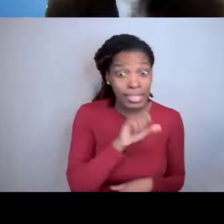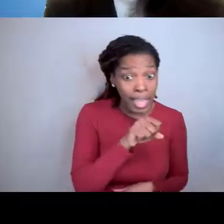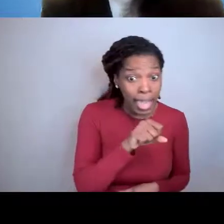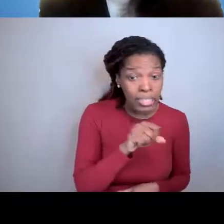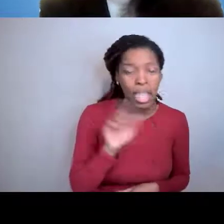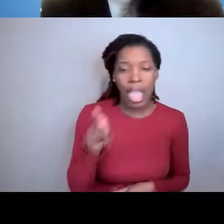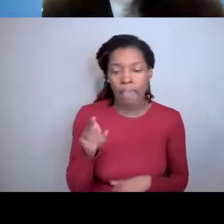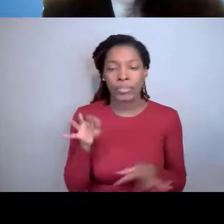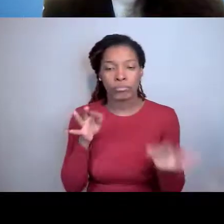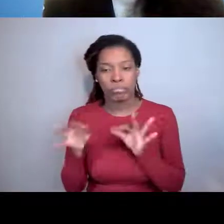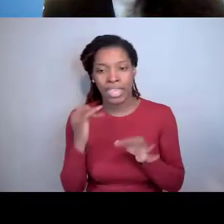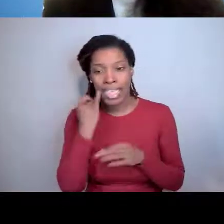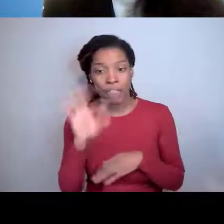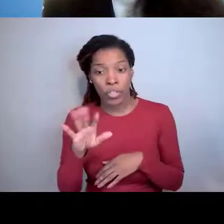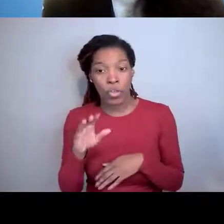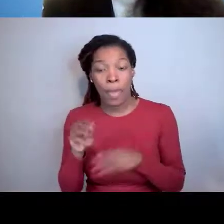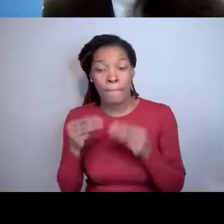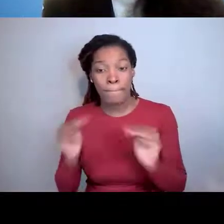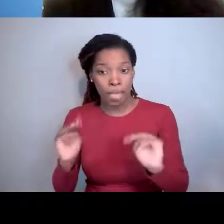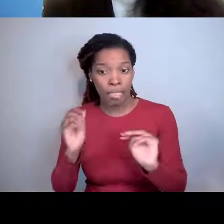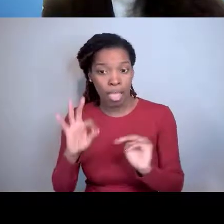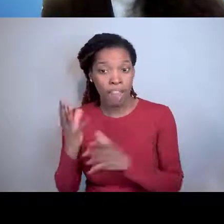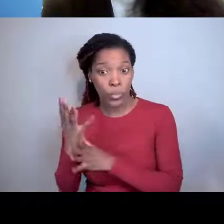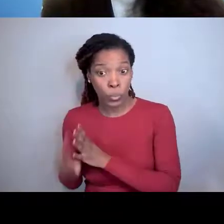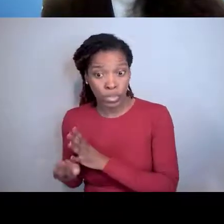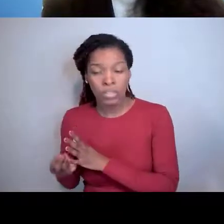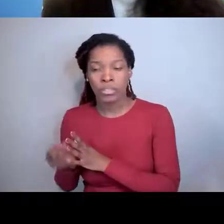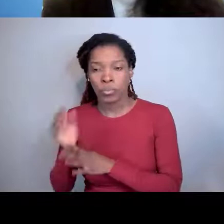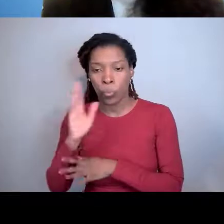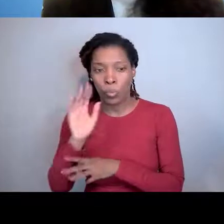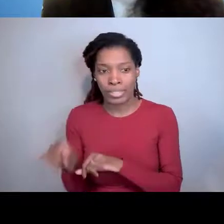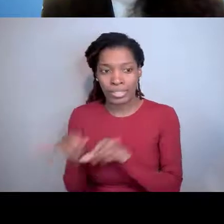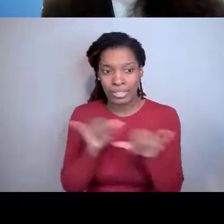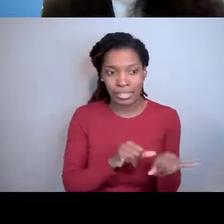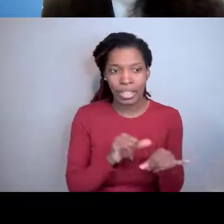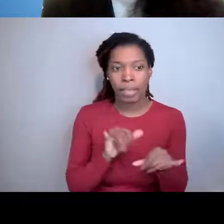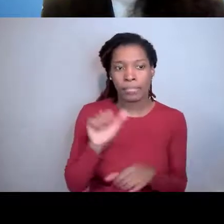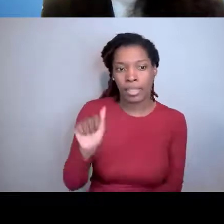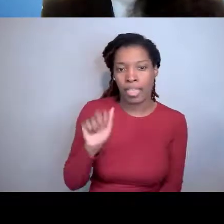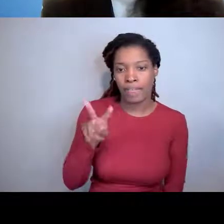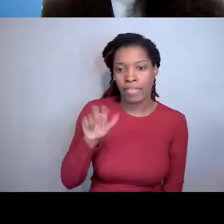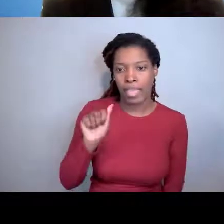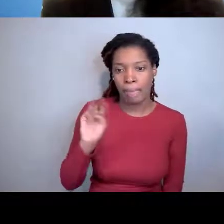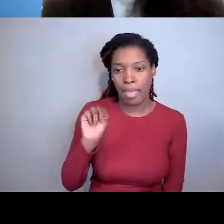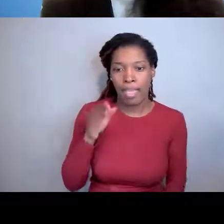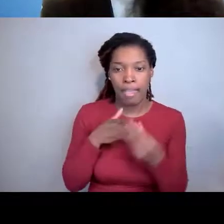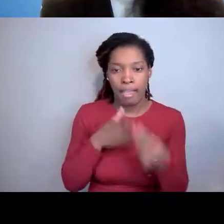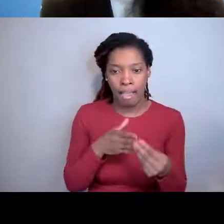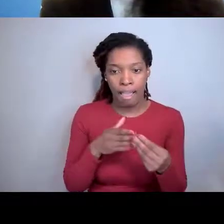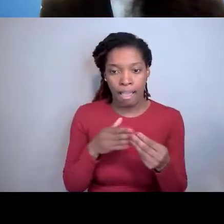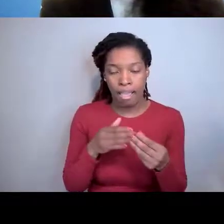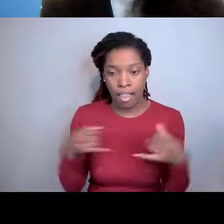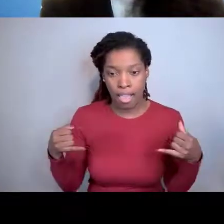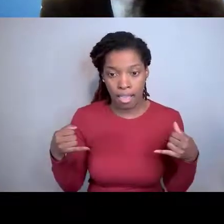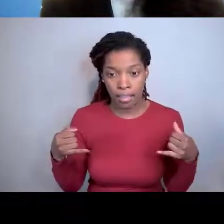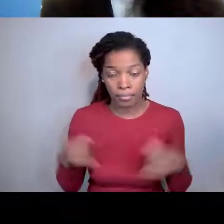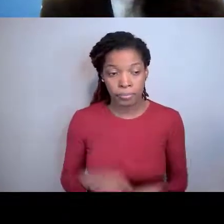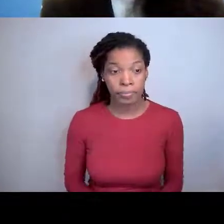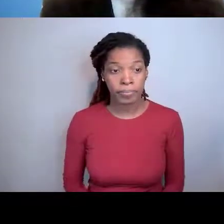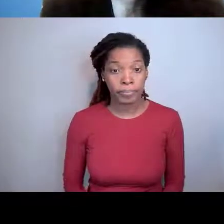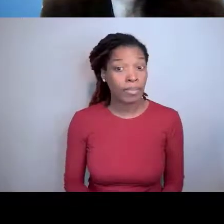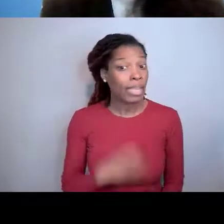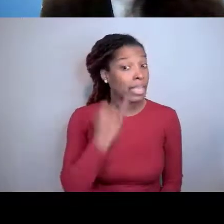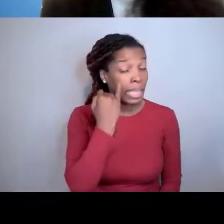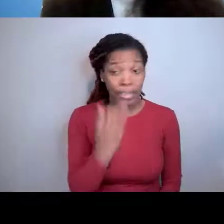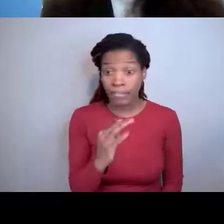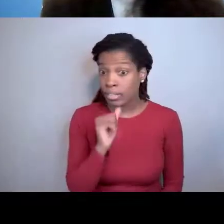with the American Veterinary Medical Association or AVMA guidelines. Okay, if it's not, then